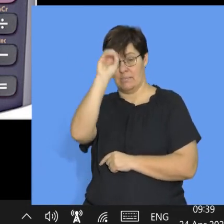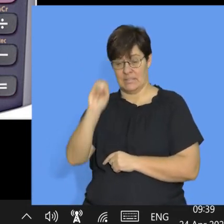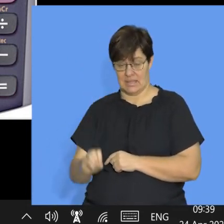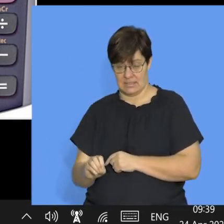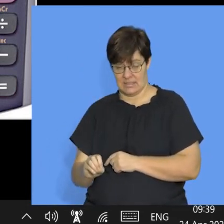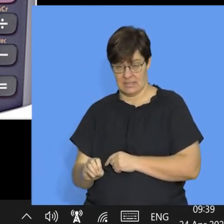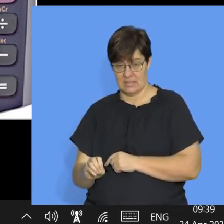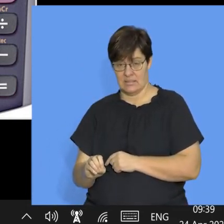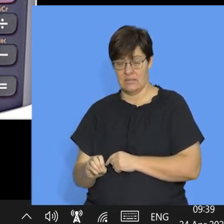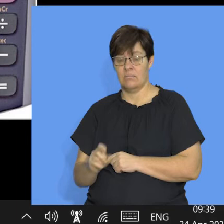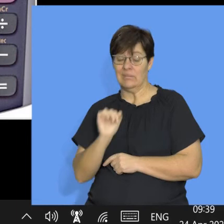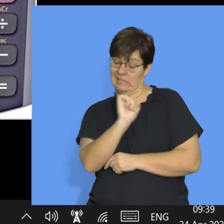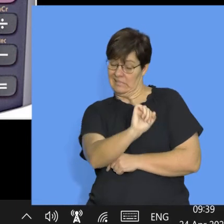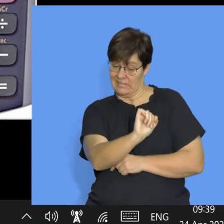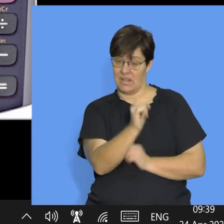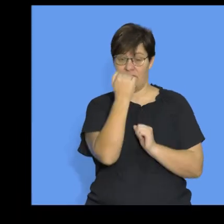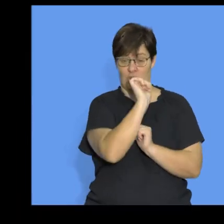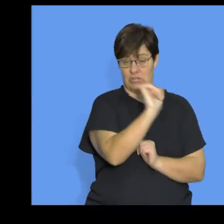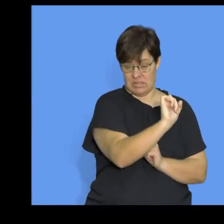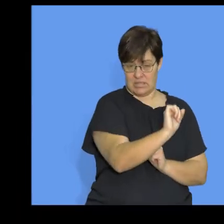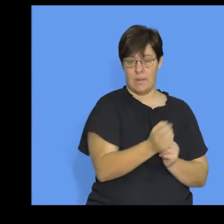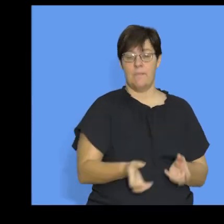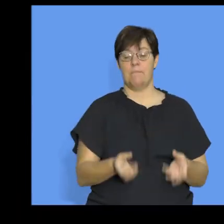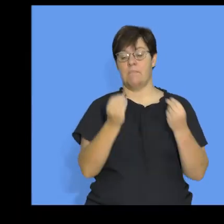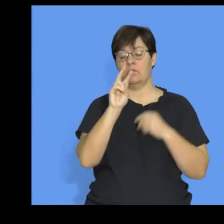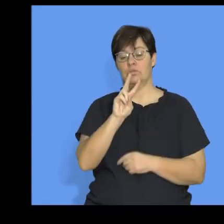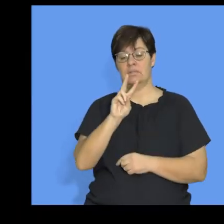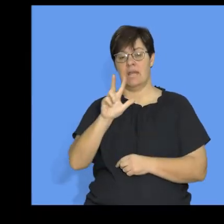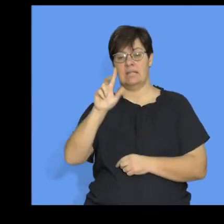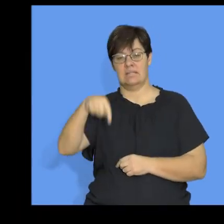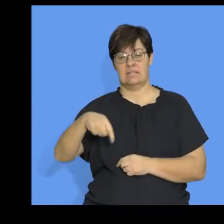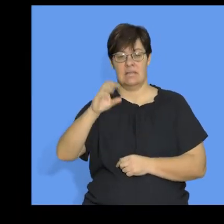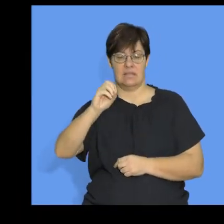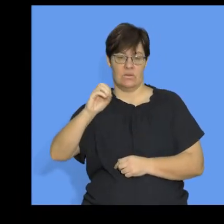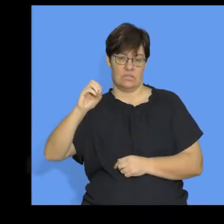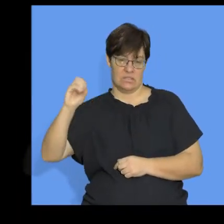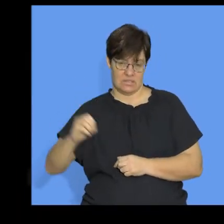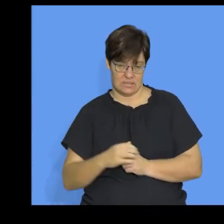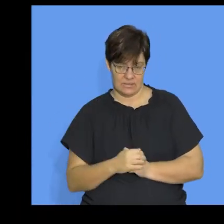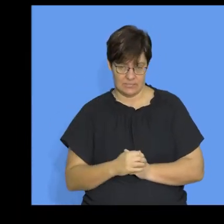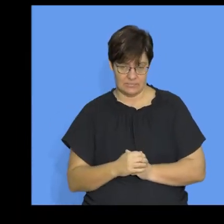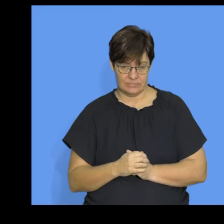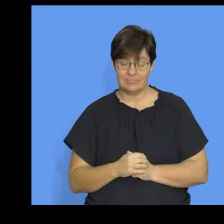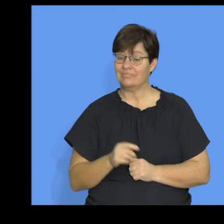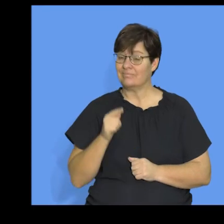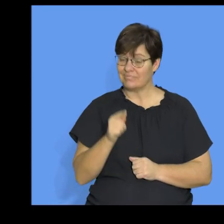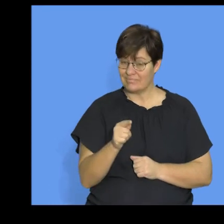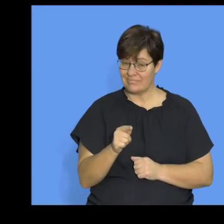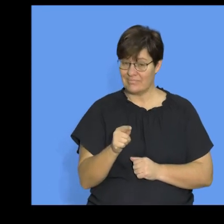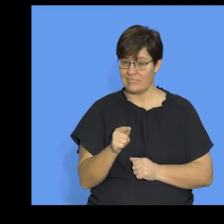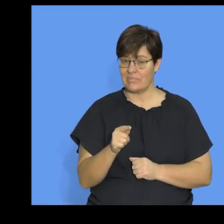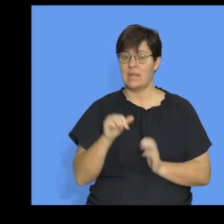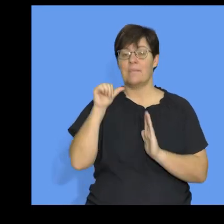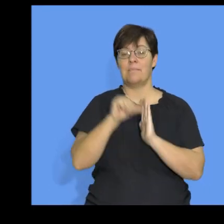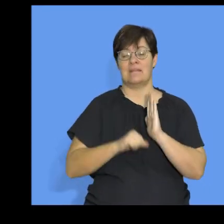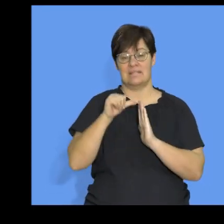applicable to the factory, will give you a figure of 28,000 Rand. There's your 28,000 Rand, which is the